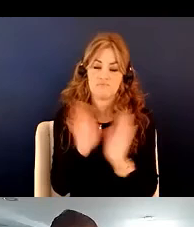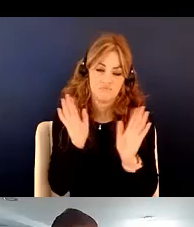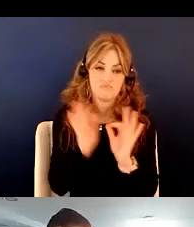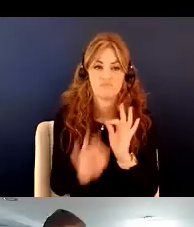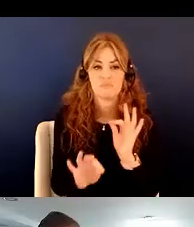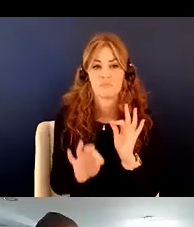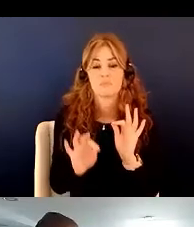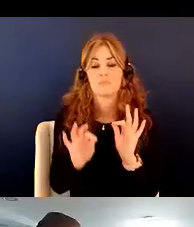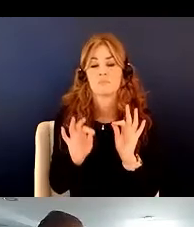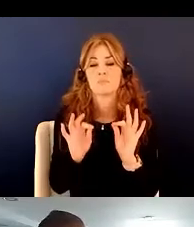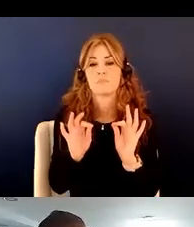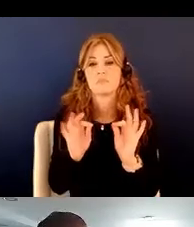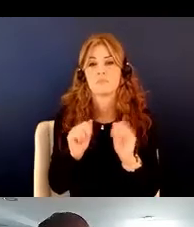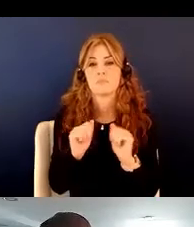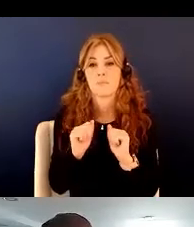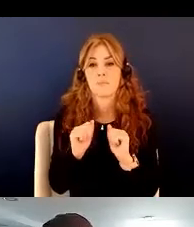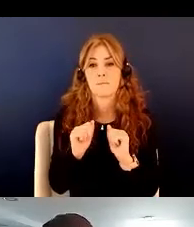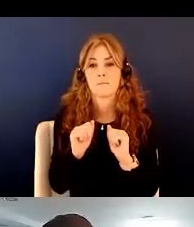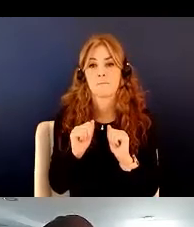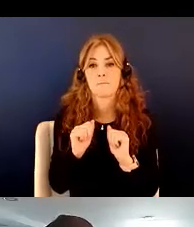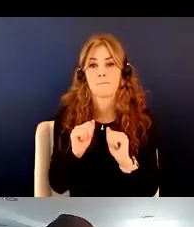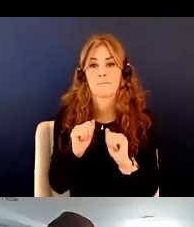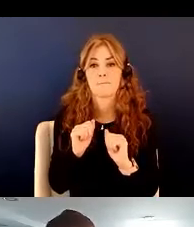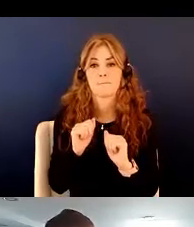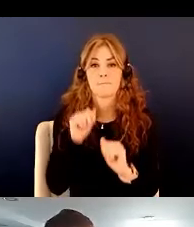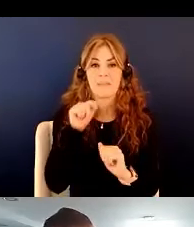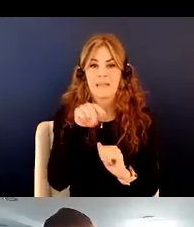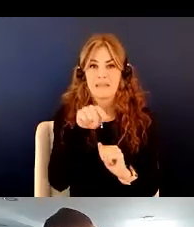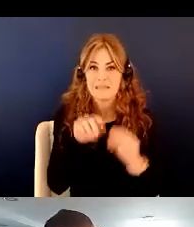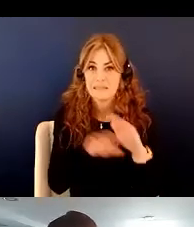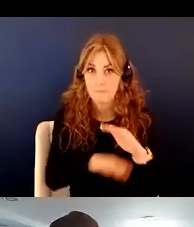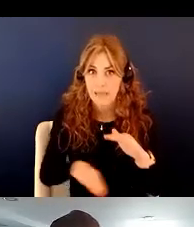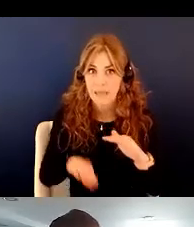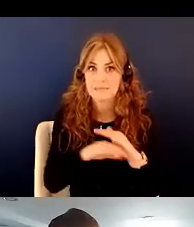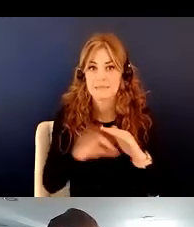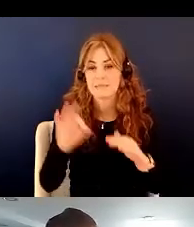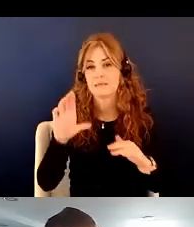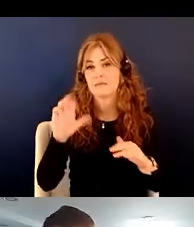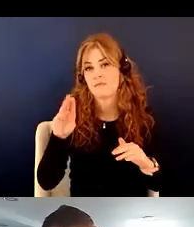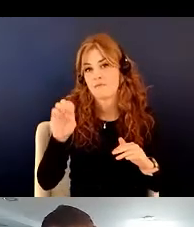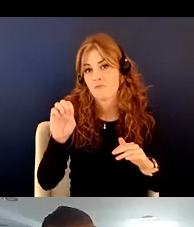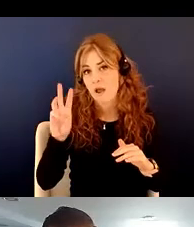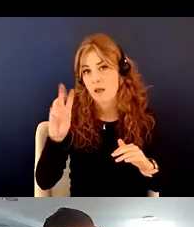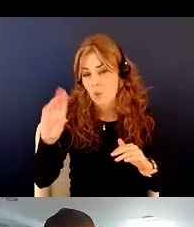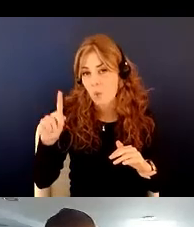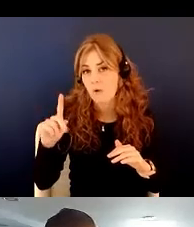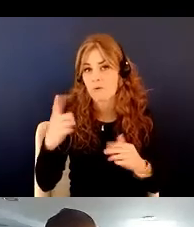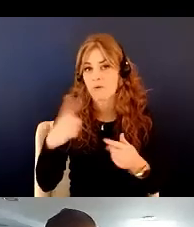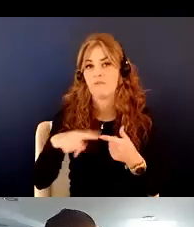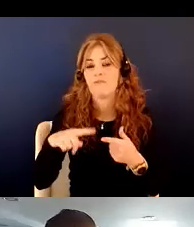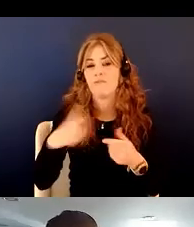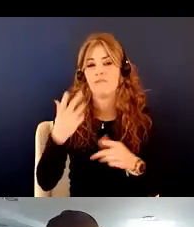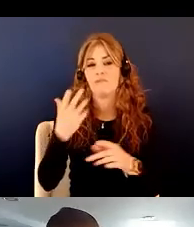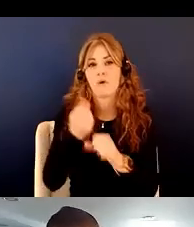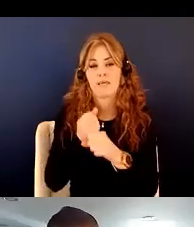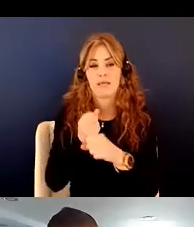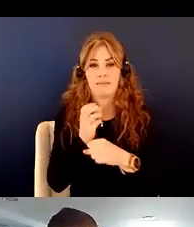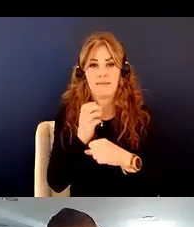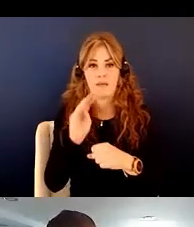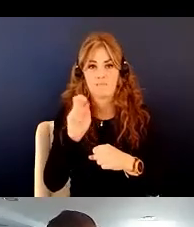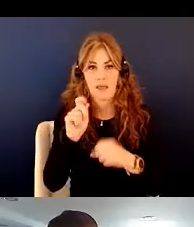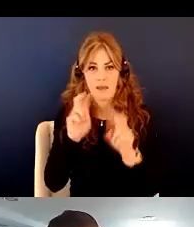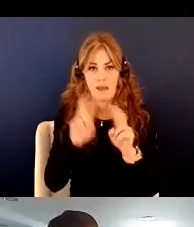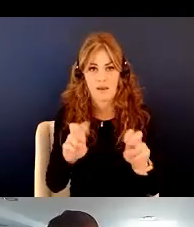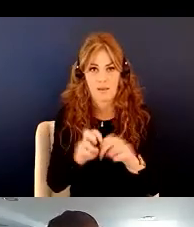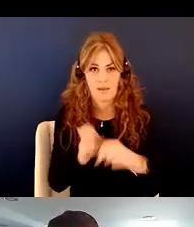should note here that this is the basic framework for getting a meta-analytic average. We're going to tinker a